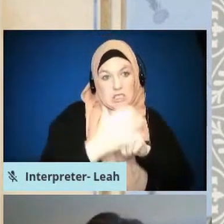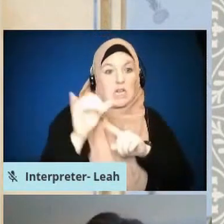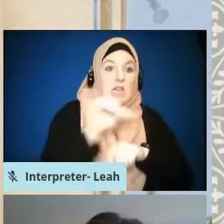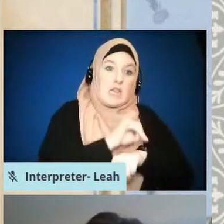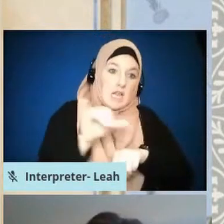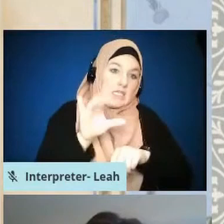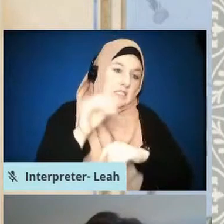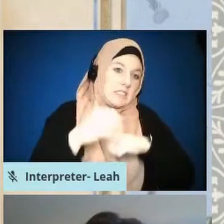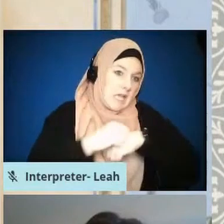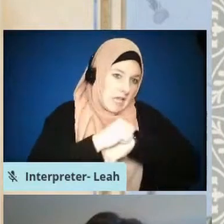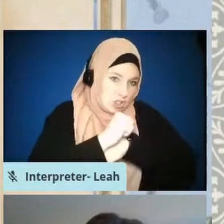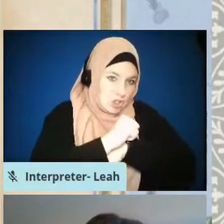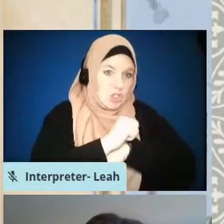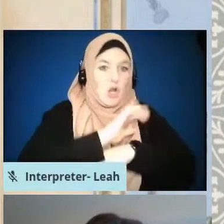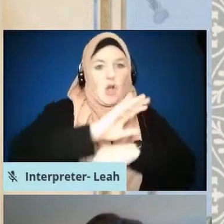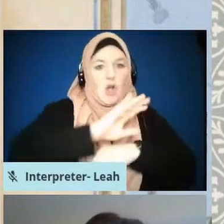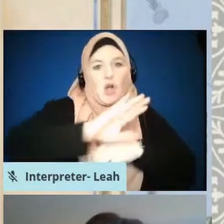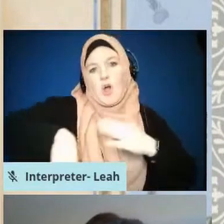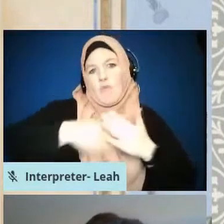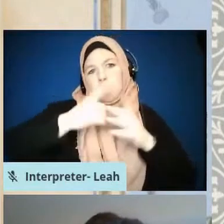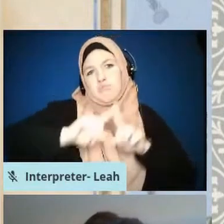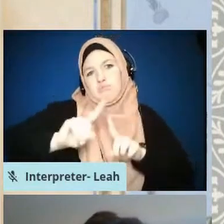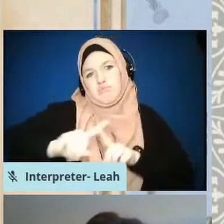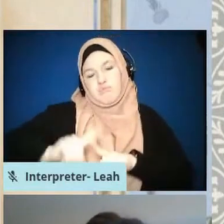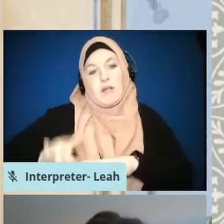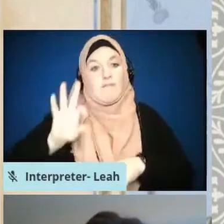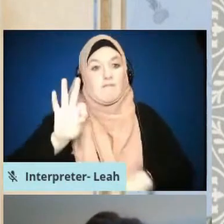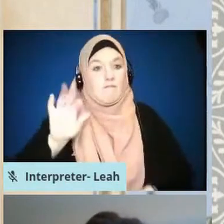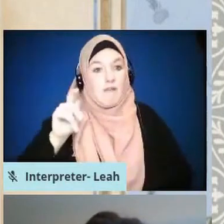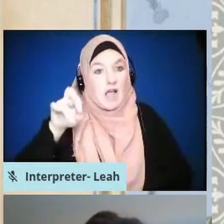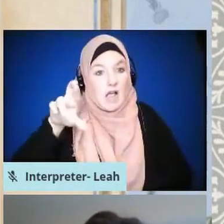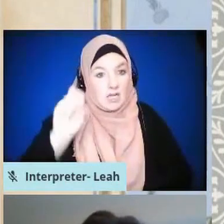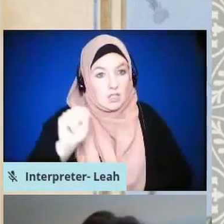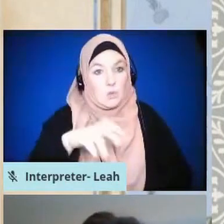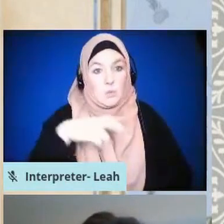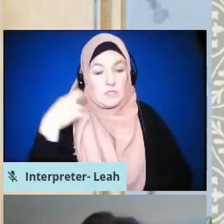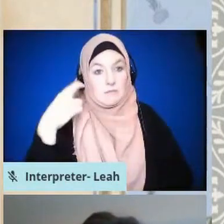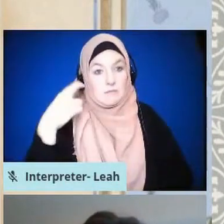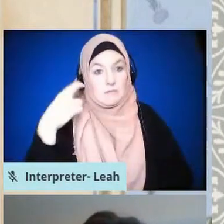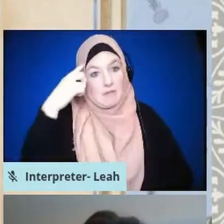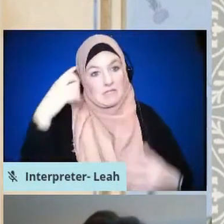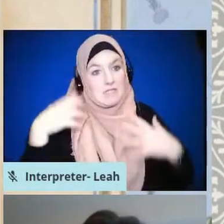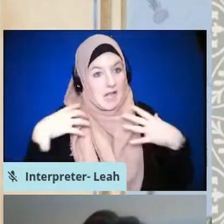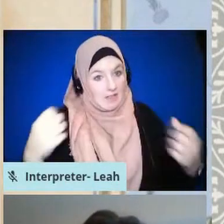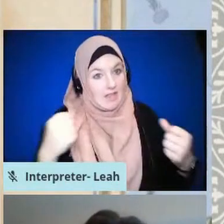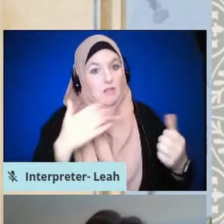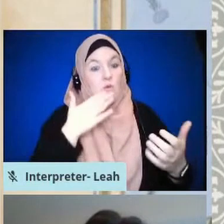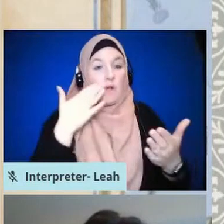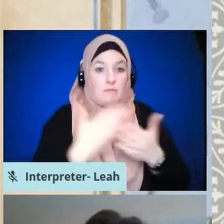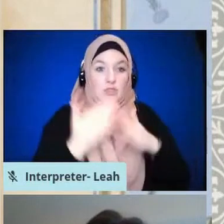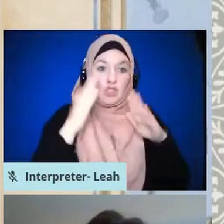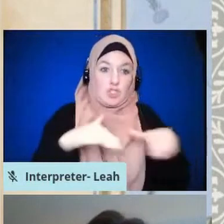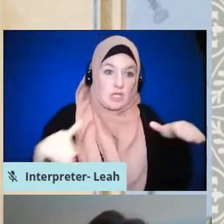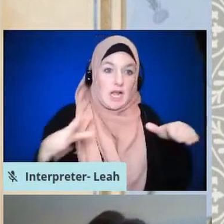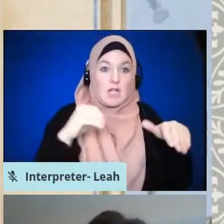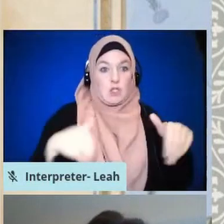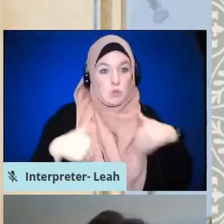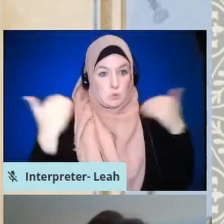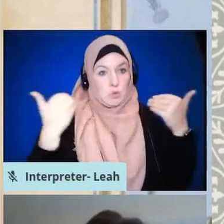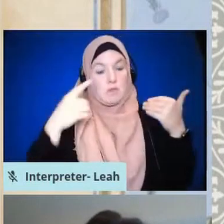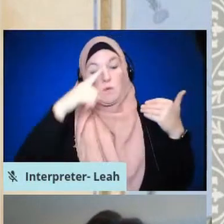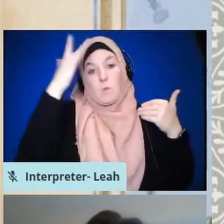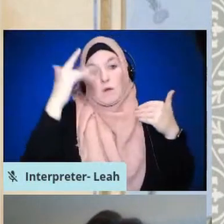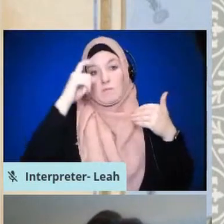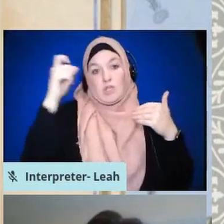as cancer. All these factors and dynamics are risking the mental health and the well-being of children and youth due to